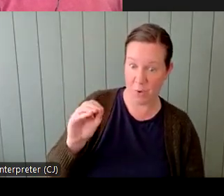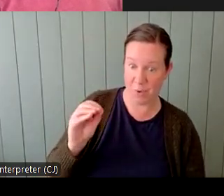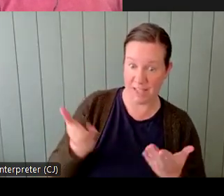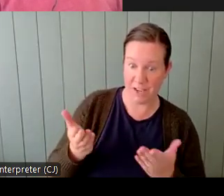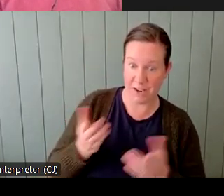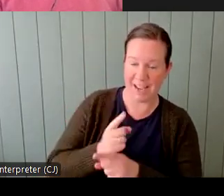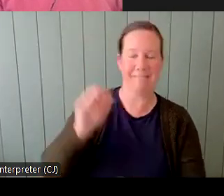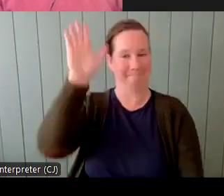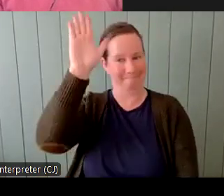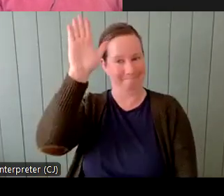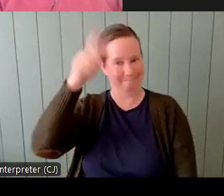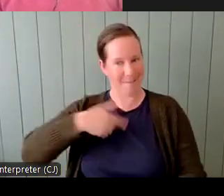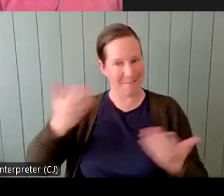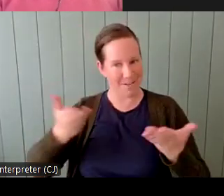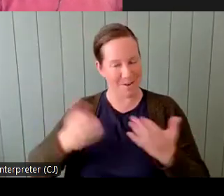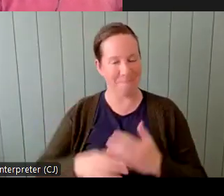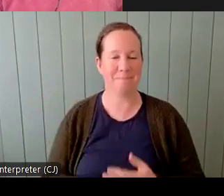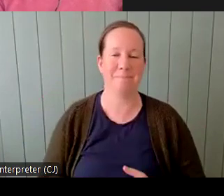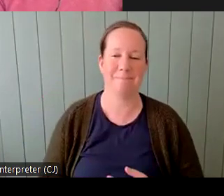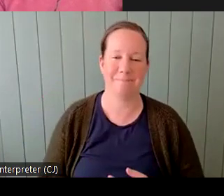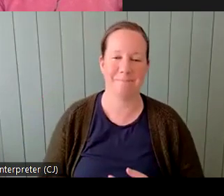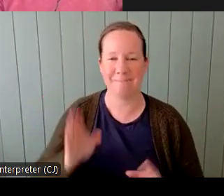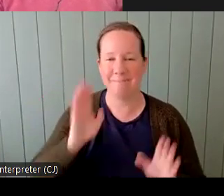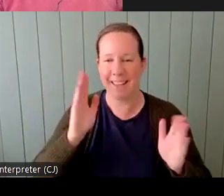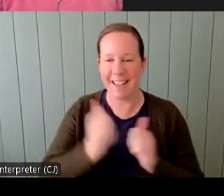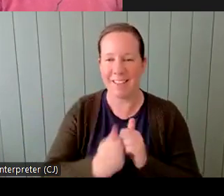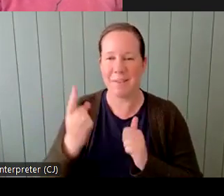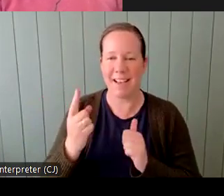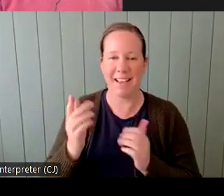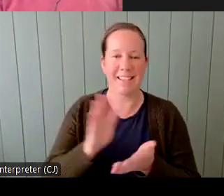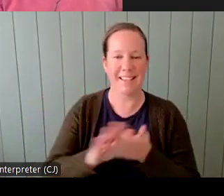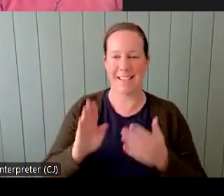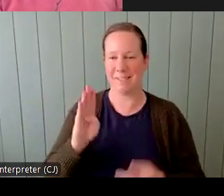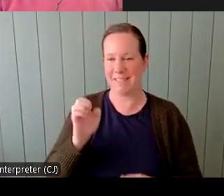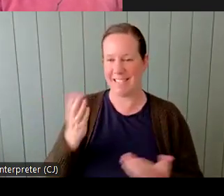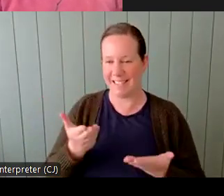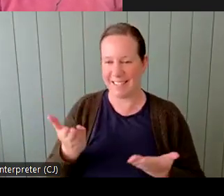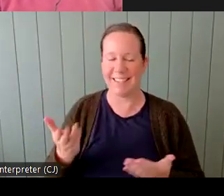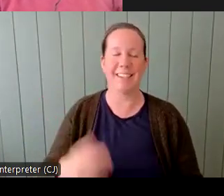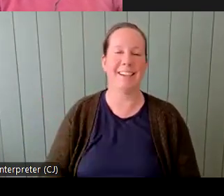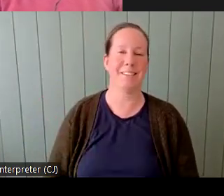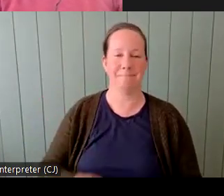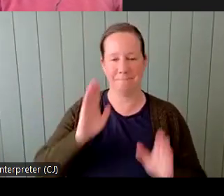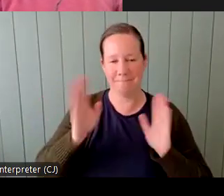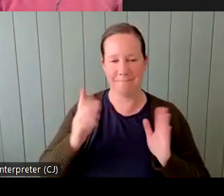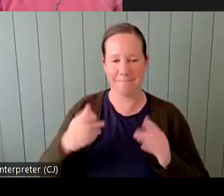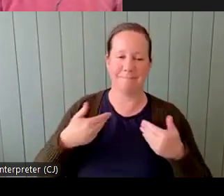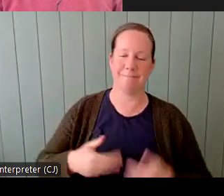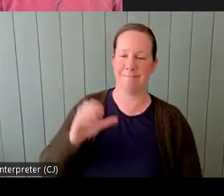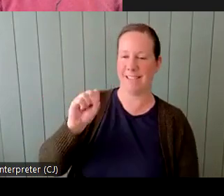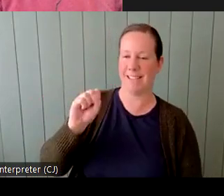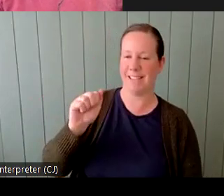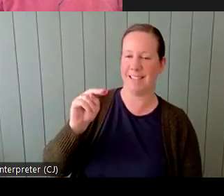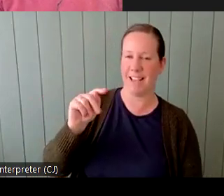Here. Oh, Hi everyone. marvelous. Hello. Hey, it's great to be here. Yeah. Hey everyone. I'm Santiago Garcia.